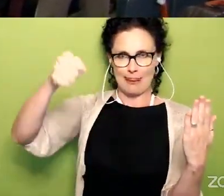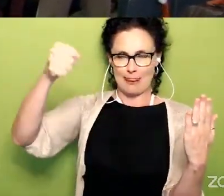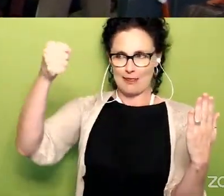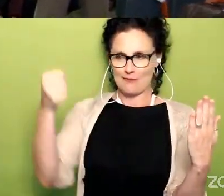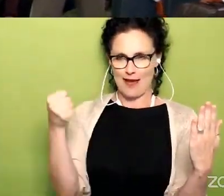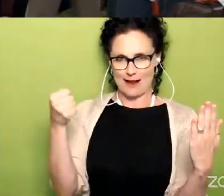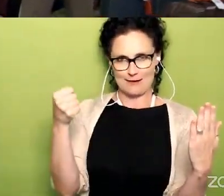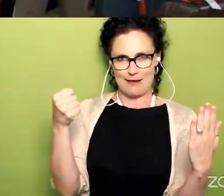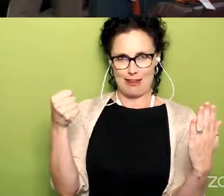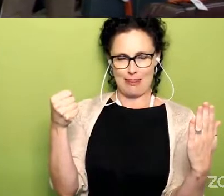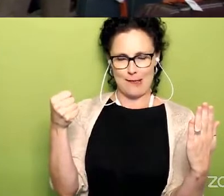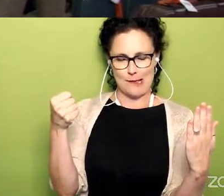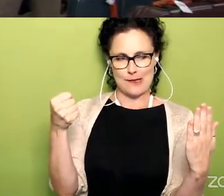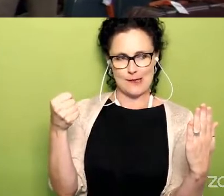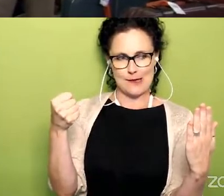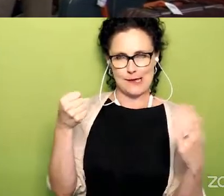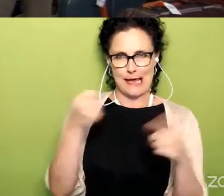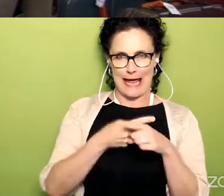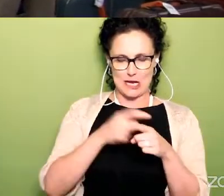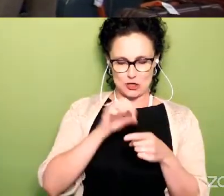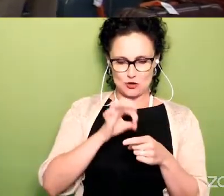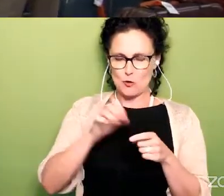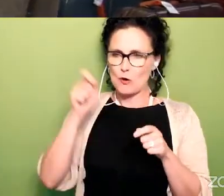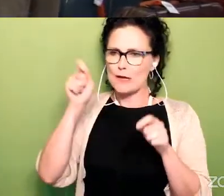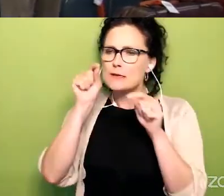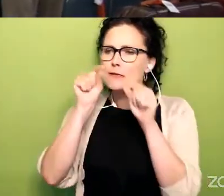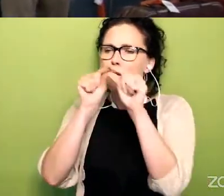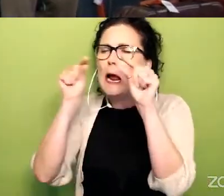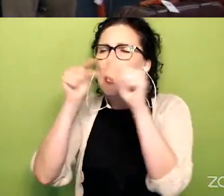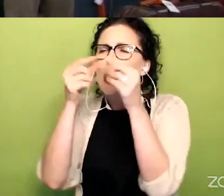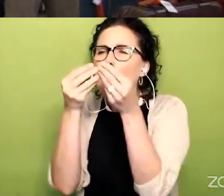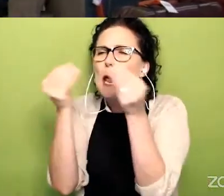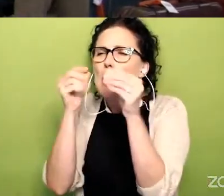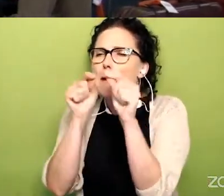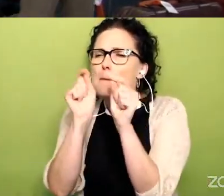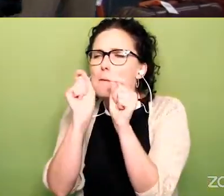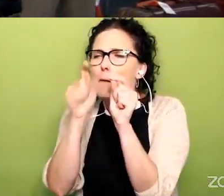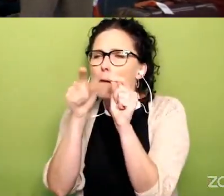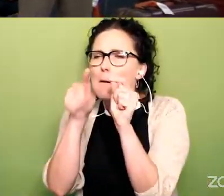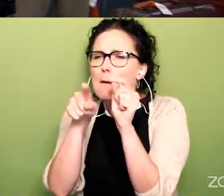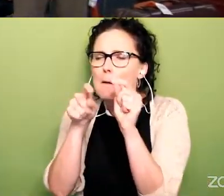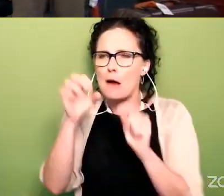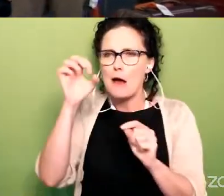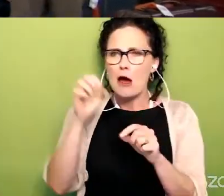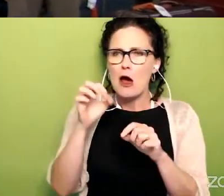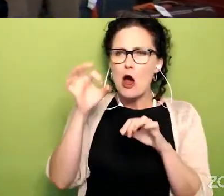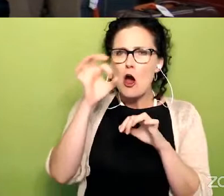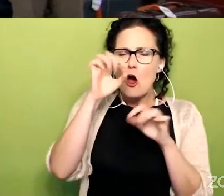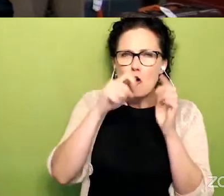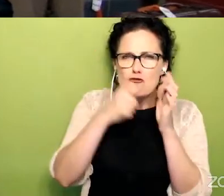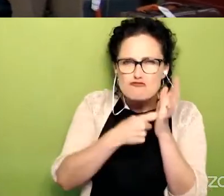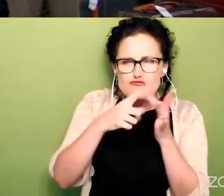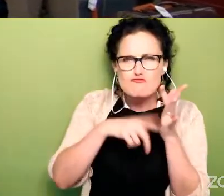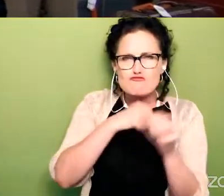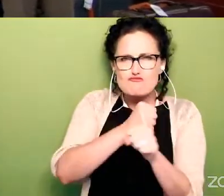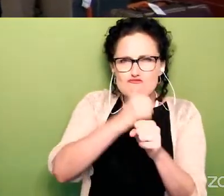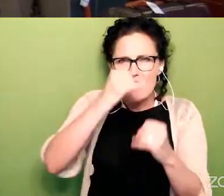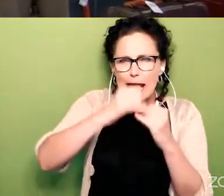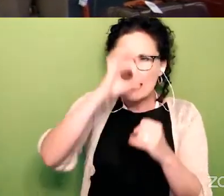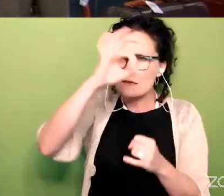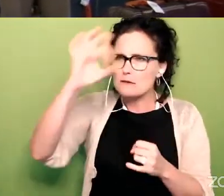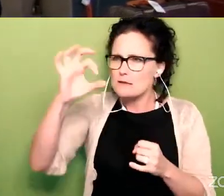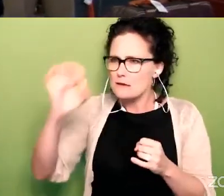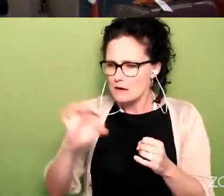time. And when all the numbers are done, you will hear ringing. What kind of rings? We will see it. Don't shout at me,